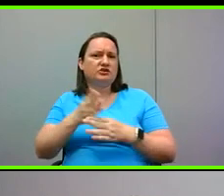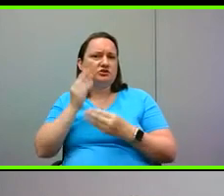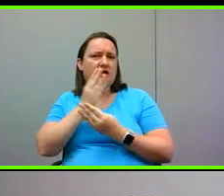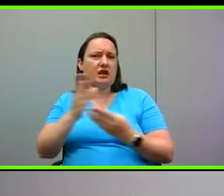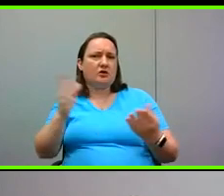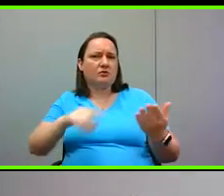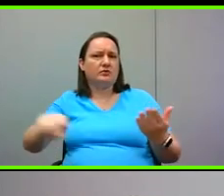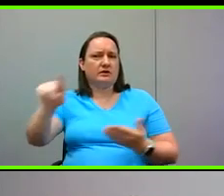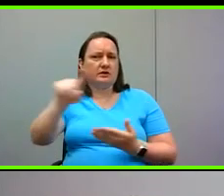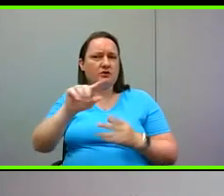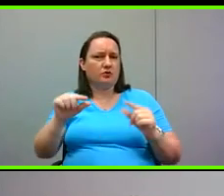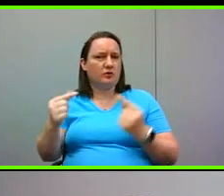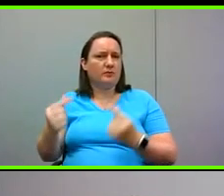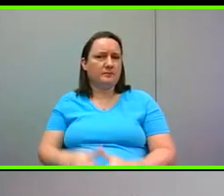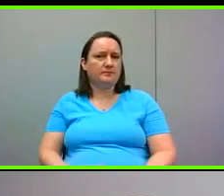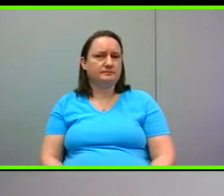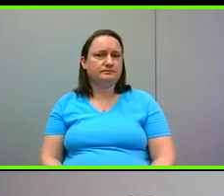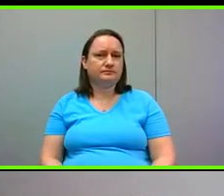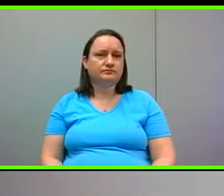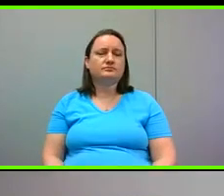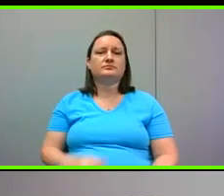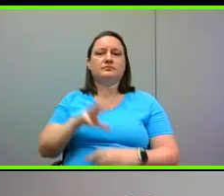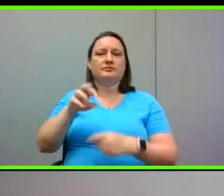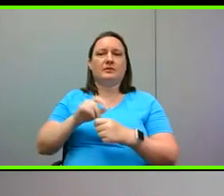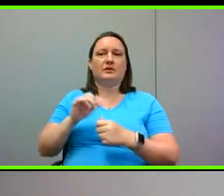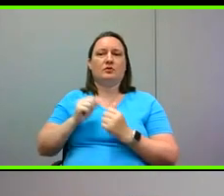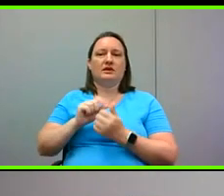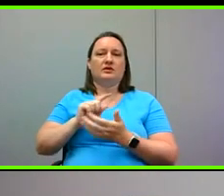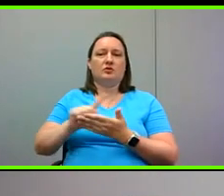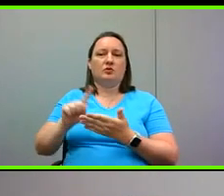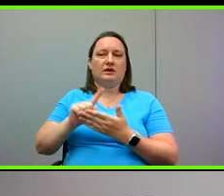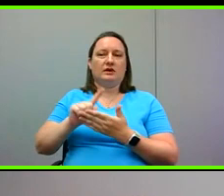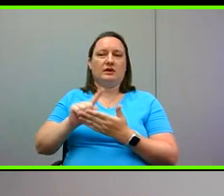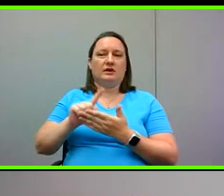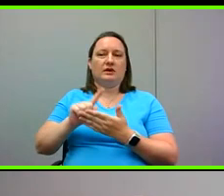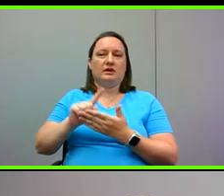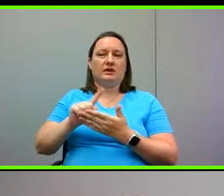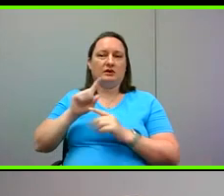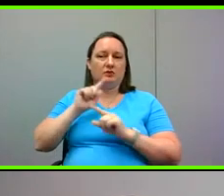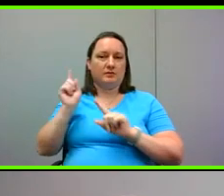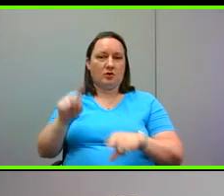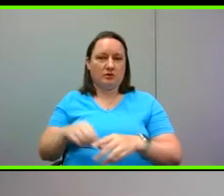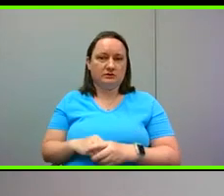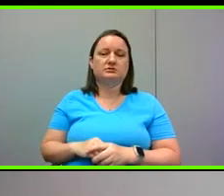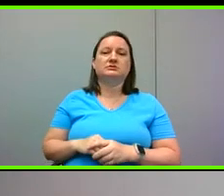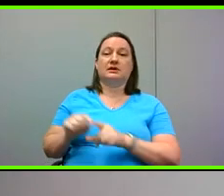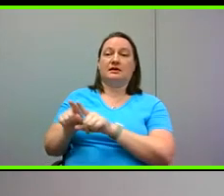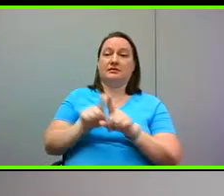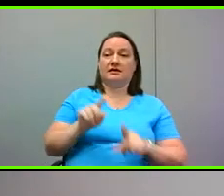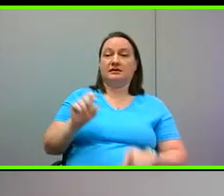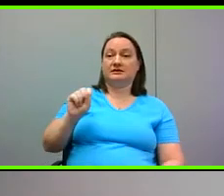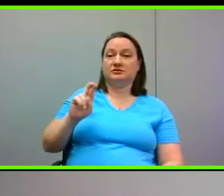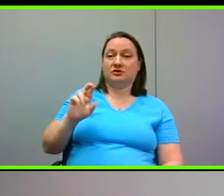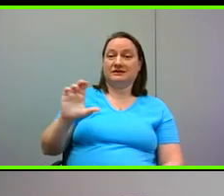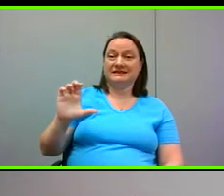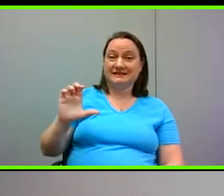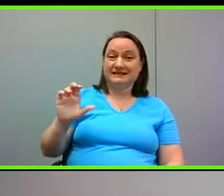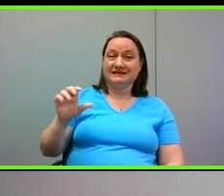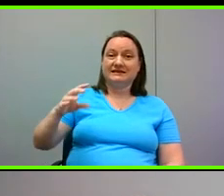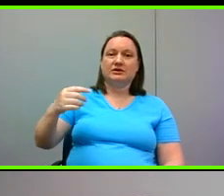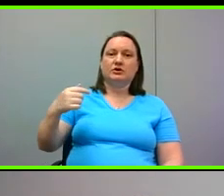during her weekly reports. And just like the SRC, we're in a member